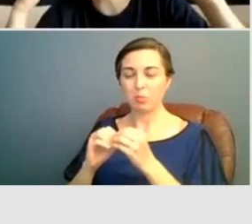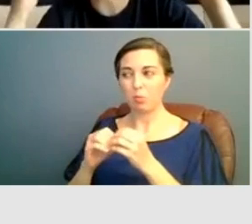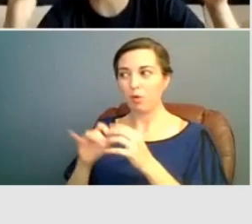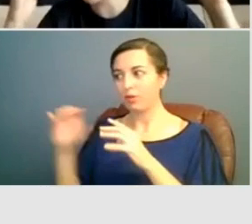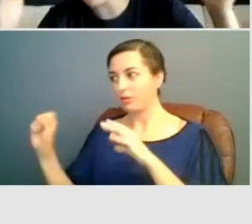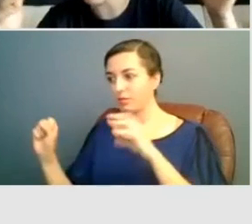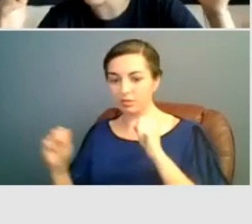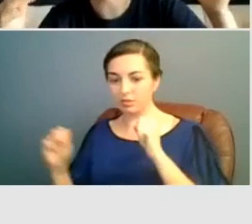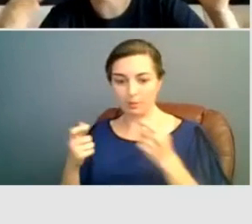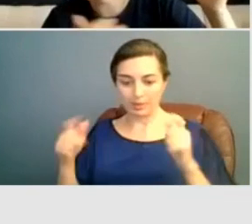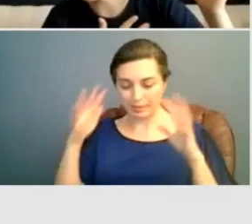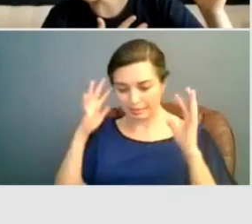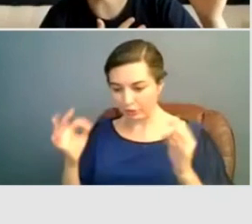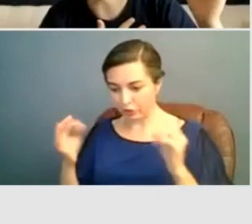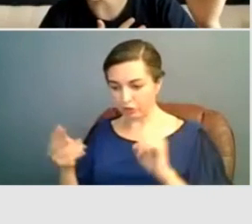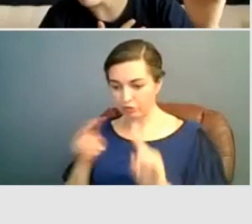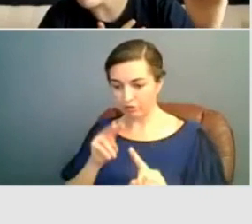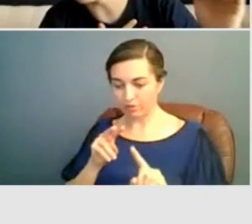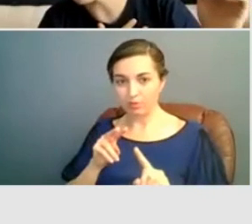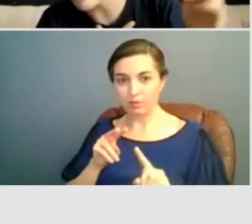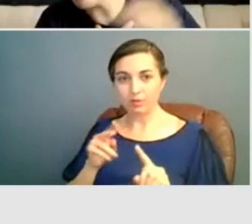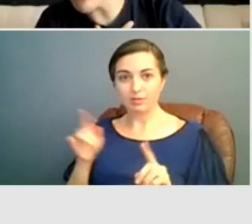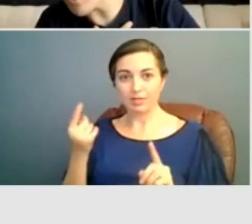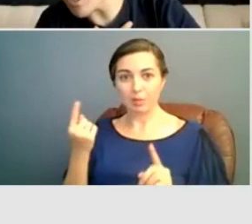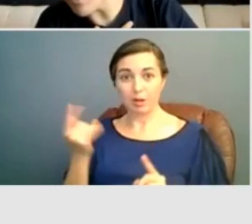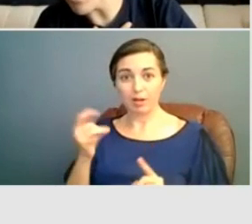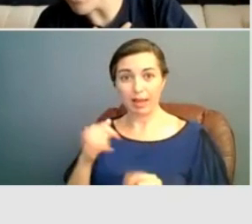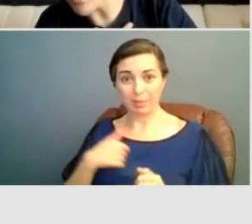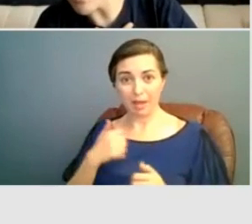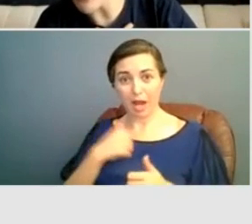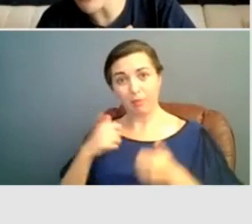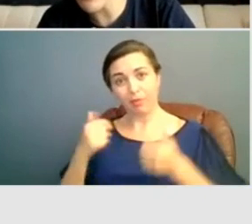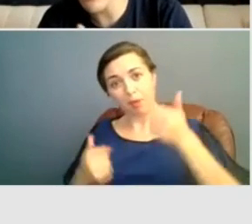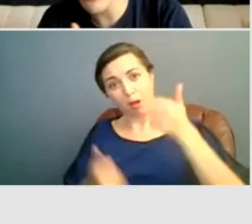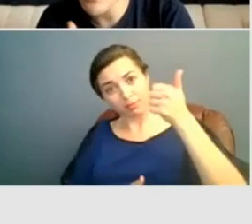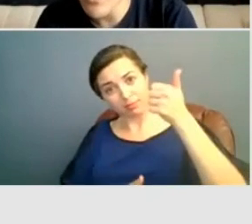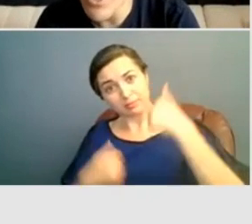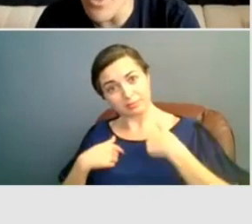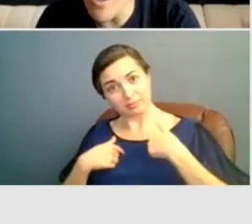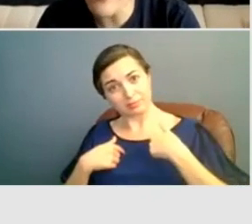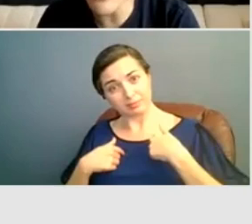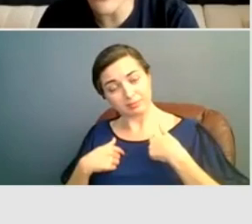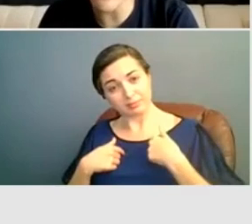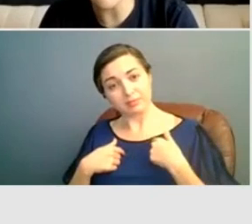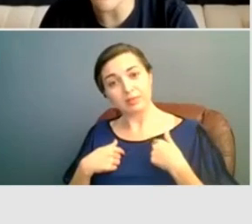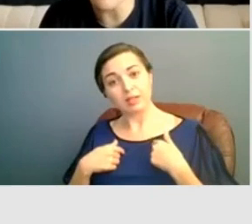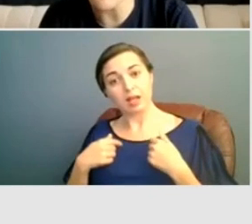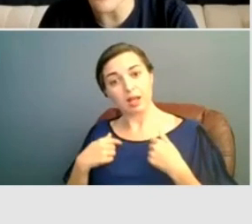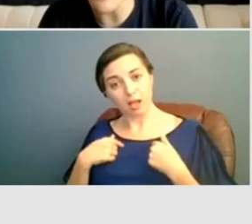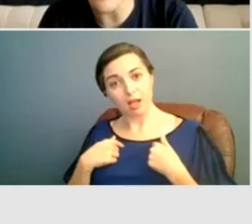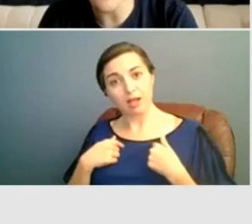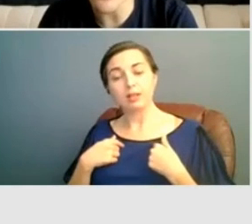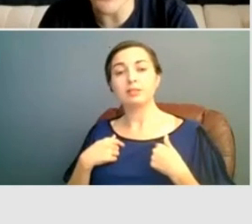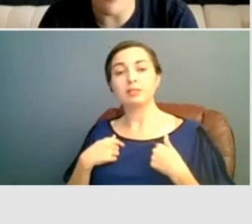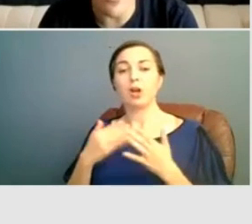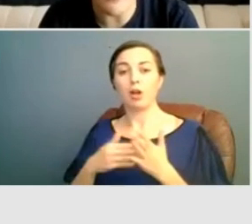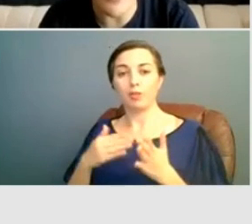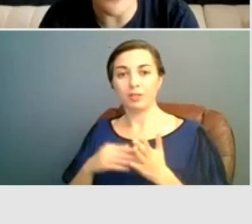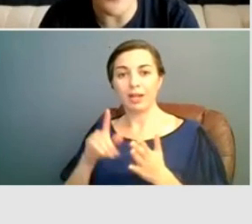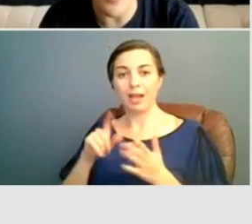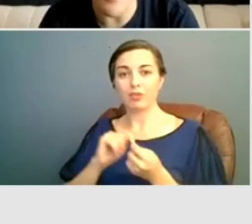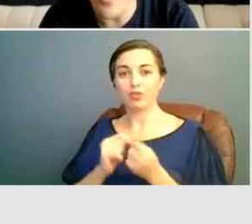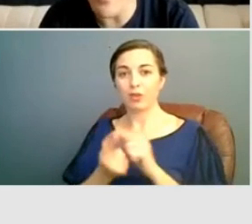decision strategic standpoint than someone like me who's kind of at the bottom of the organization. So oftentimes I have to